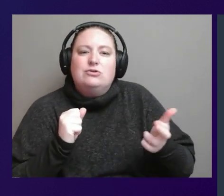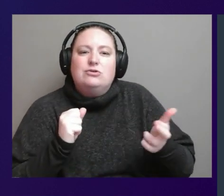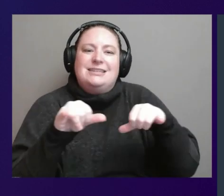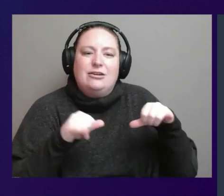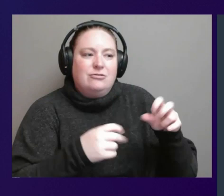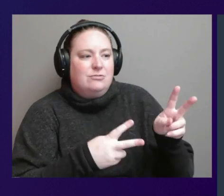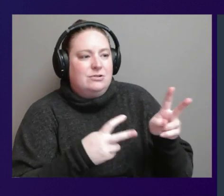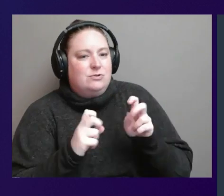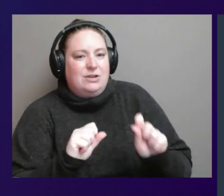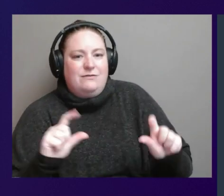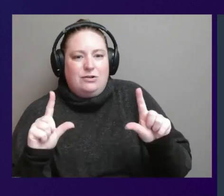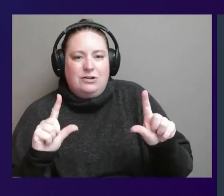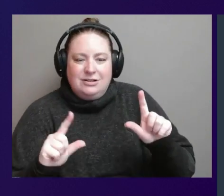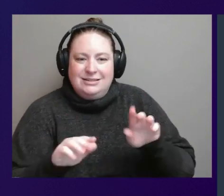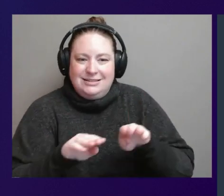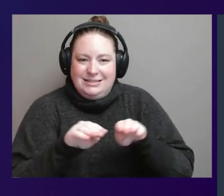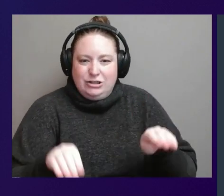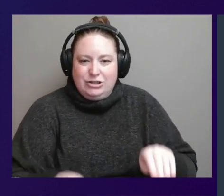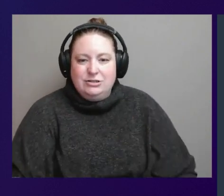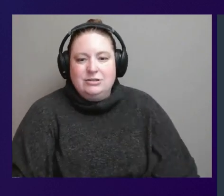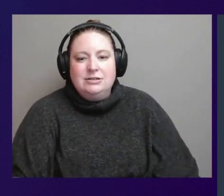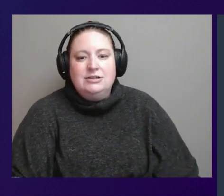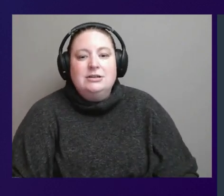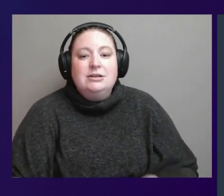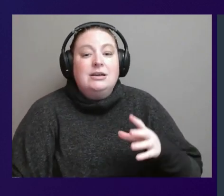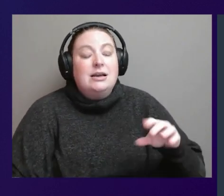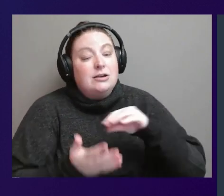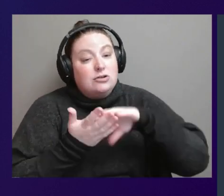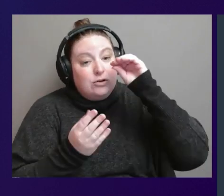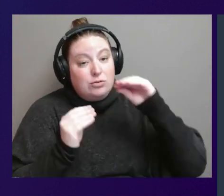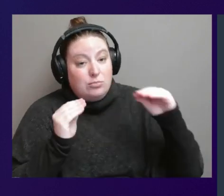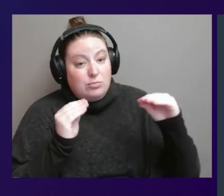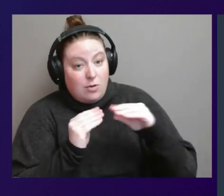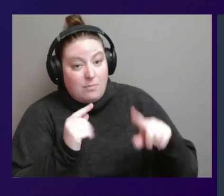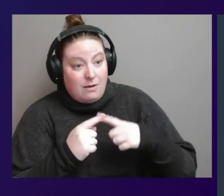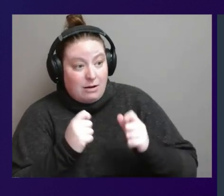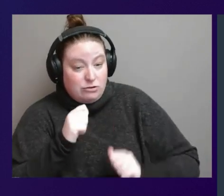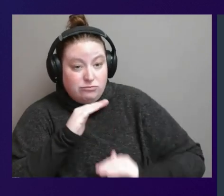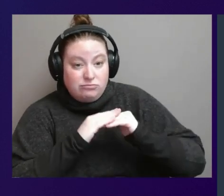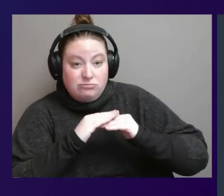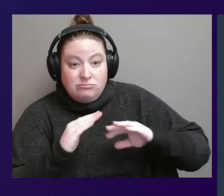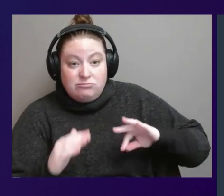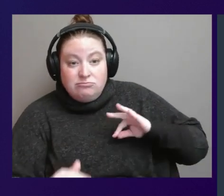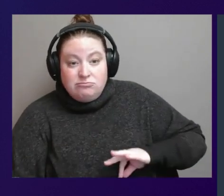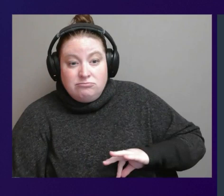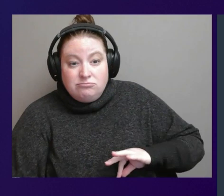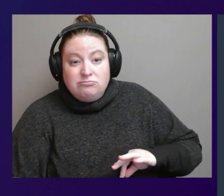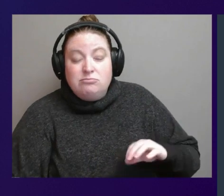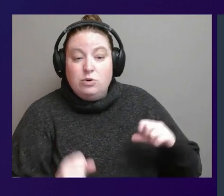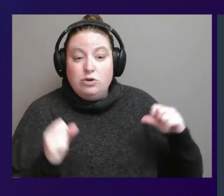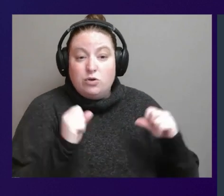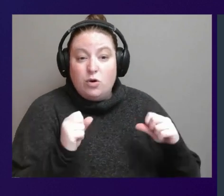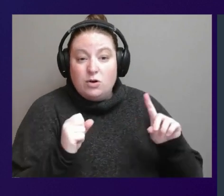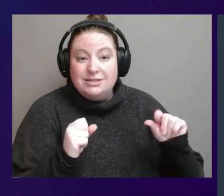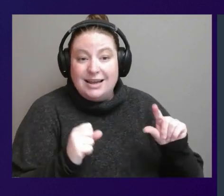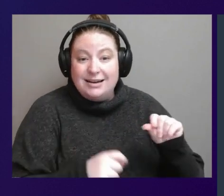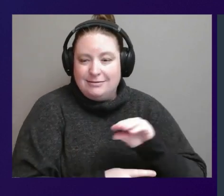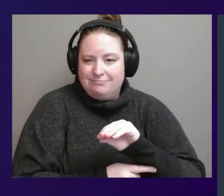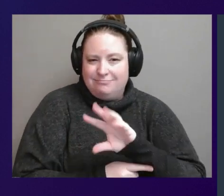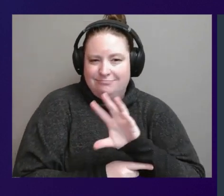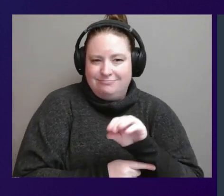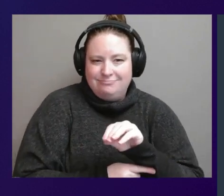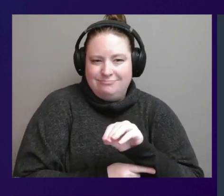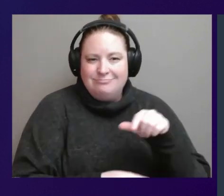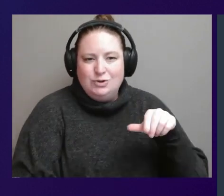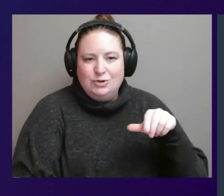operations. And finally, to learn even more about how you can maximize the value of your cold data with Amazon S3 Glacier, scan this QR code to access our